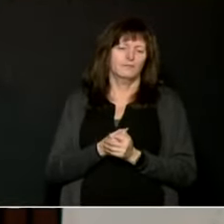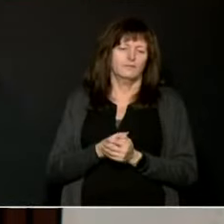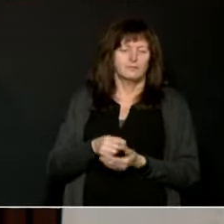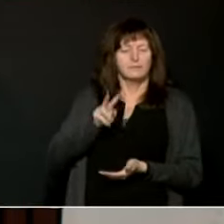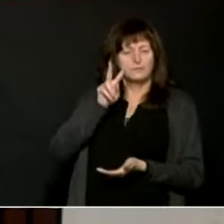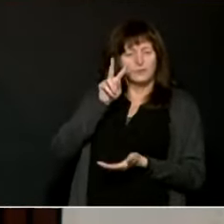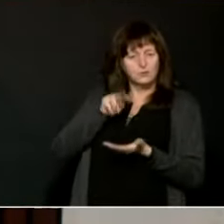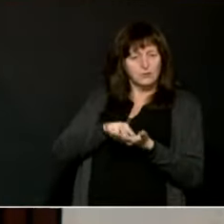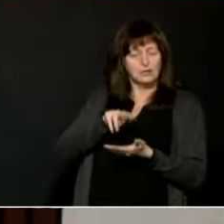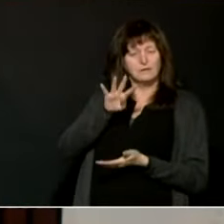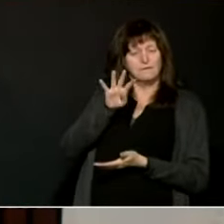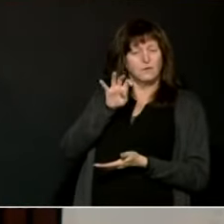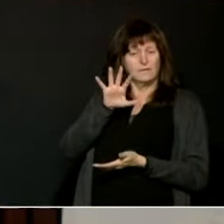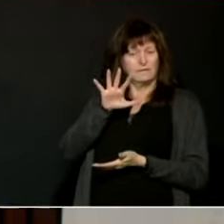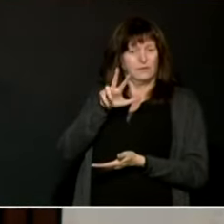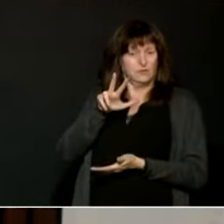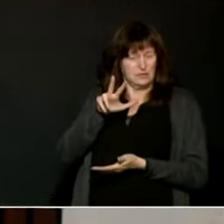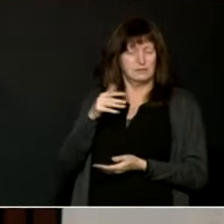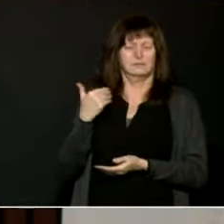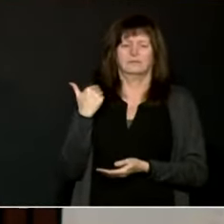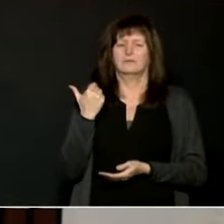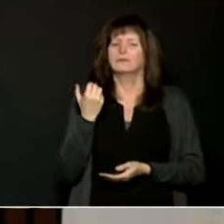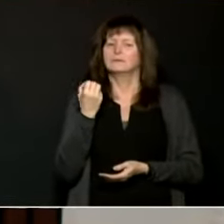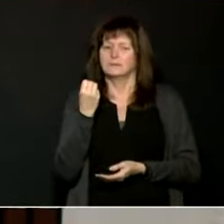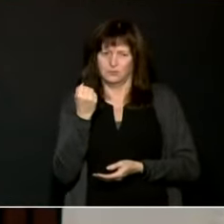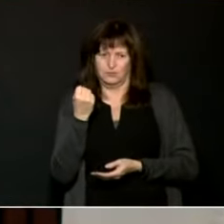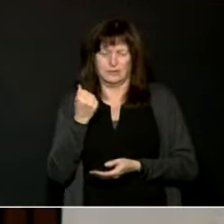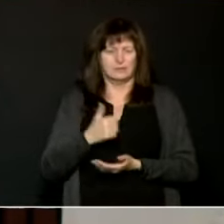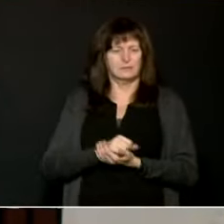2,453 on Saturday,